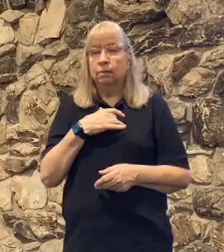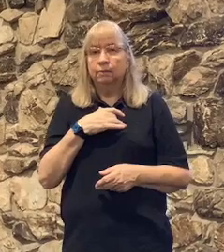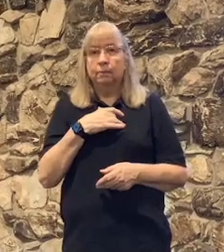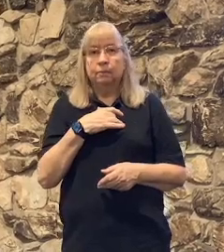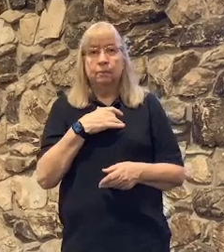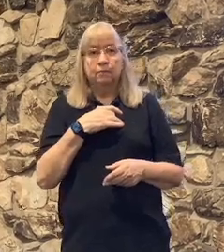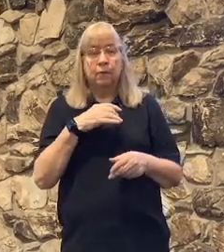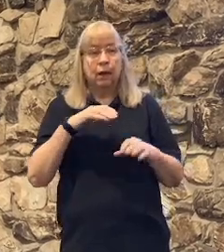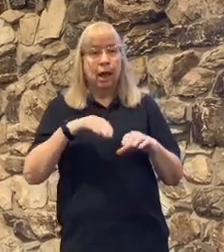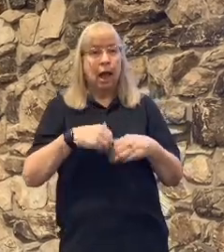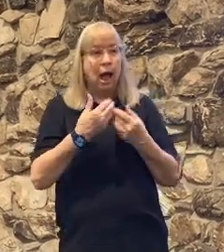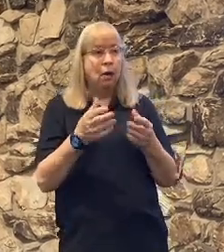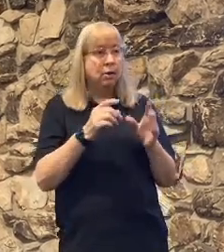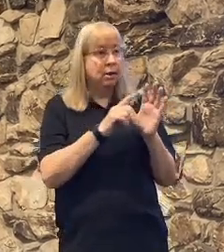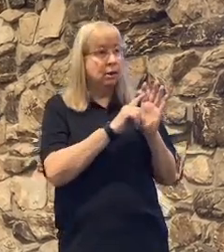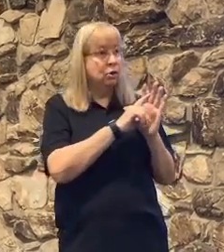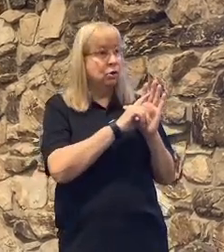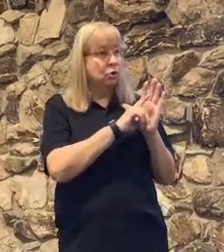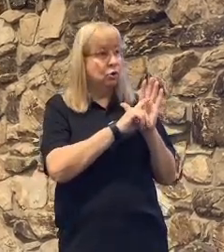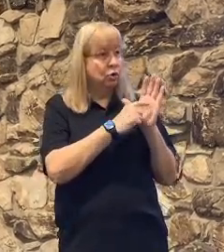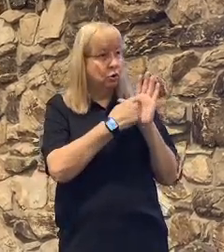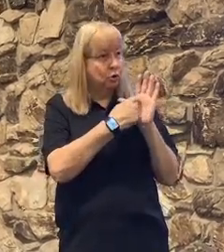and how is that shown in the world?